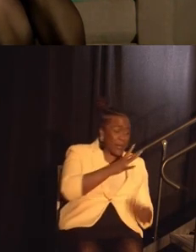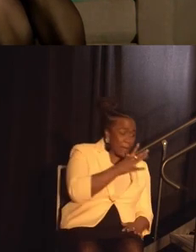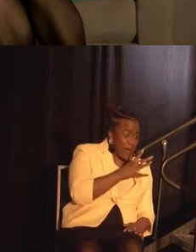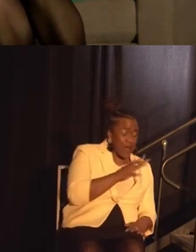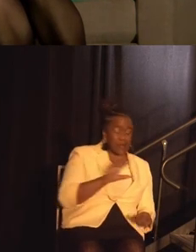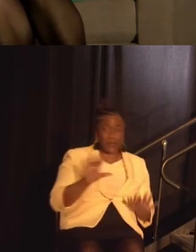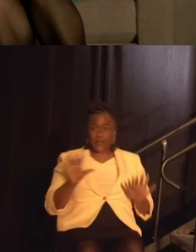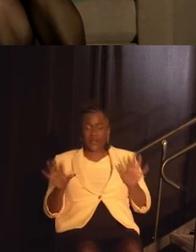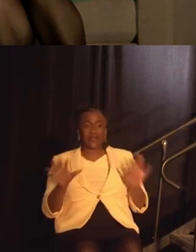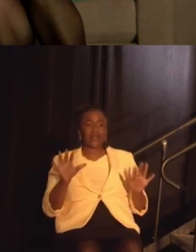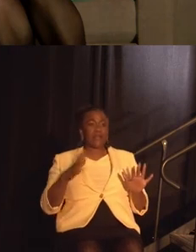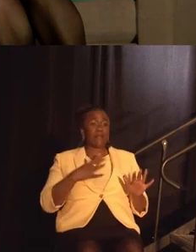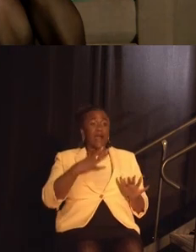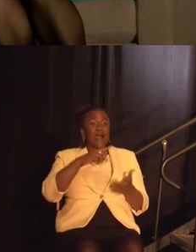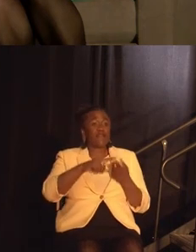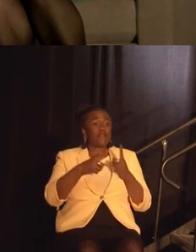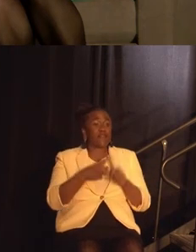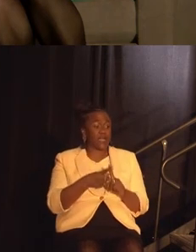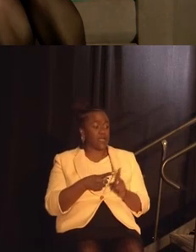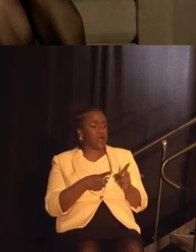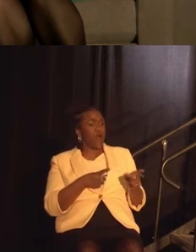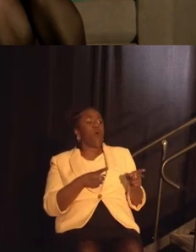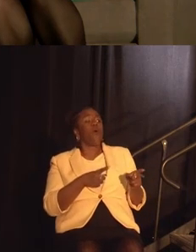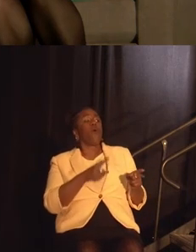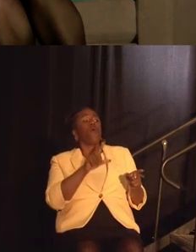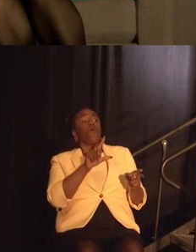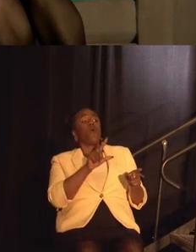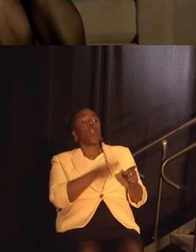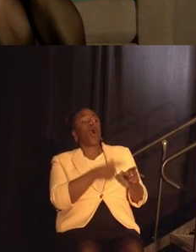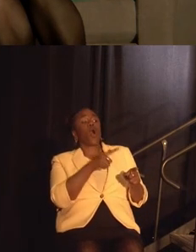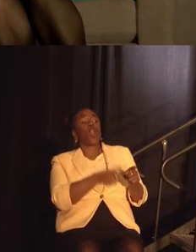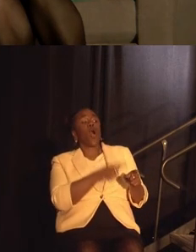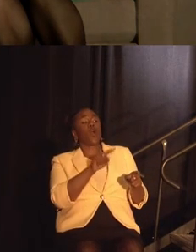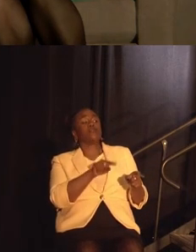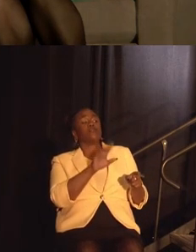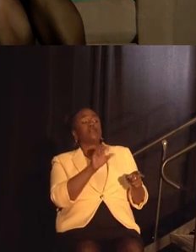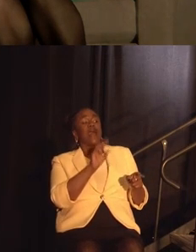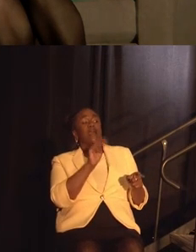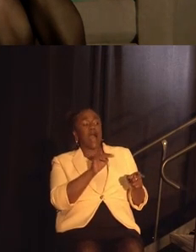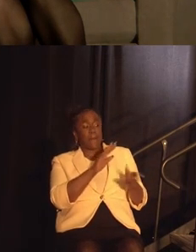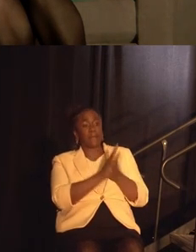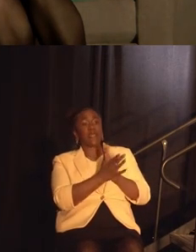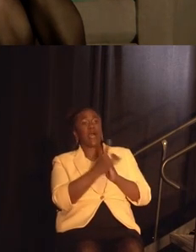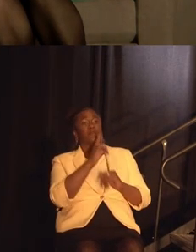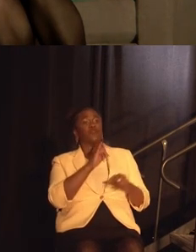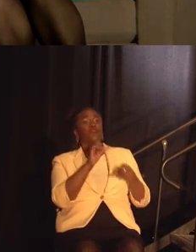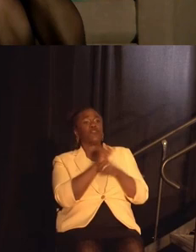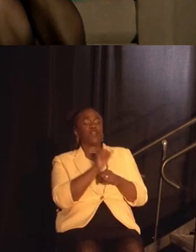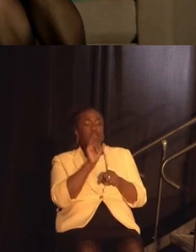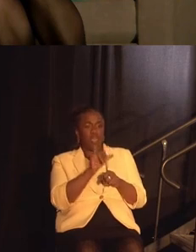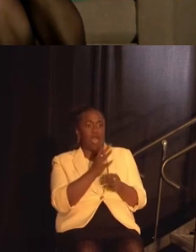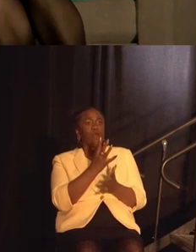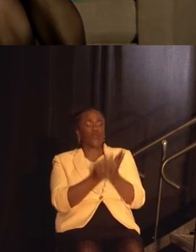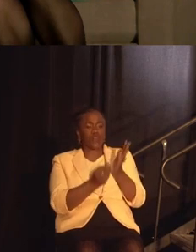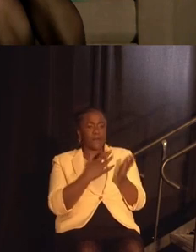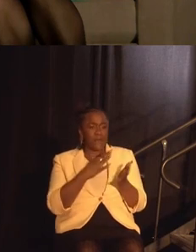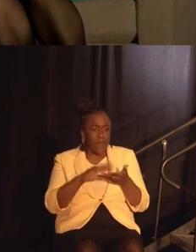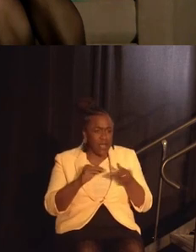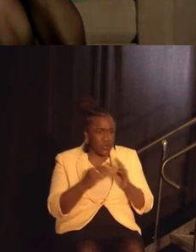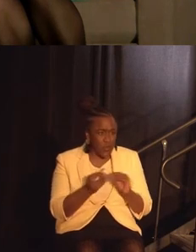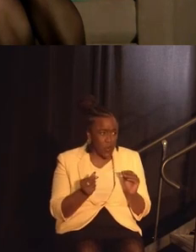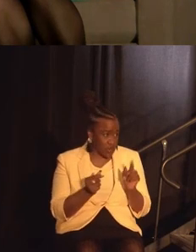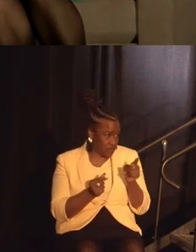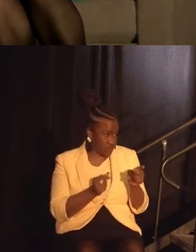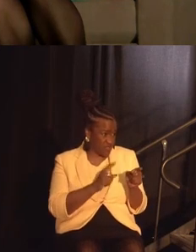friend is going to make wongmom.com real. So I think it's amazing. So fun. I guess I don't know if that answers your question, but I think